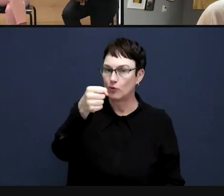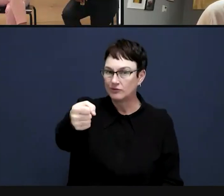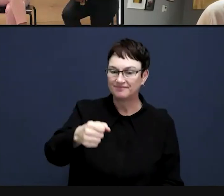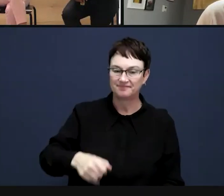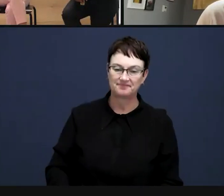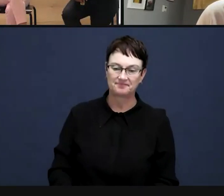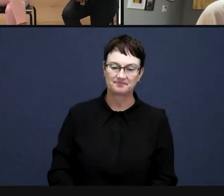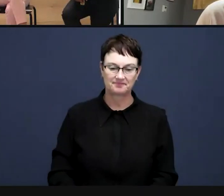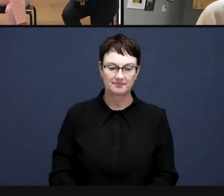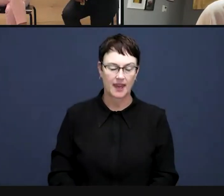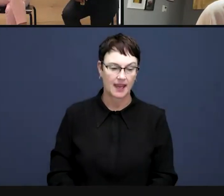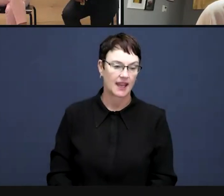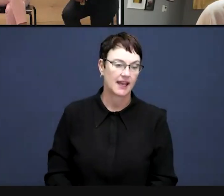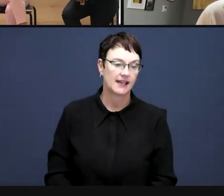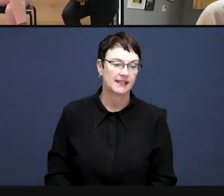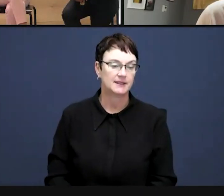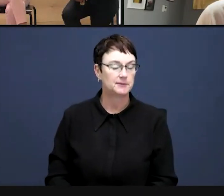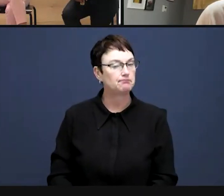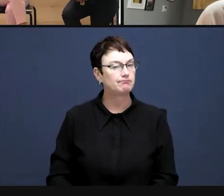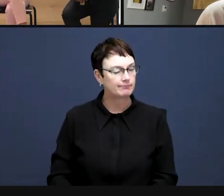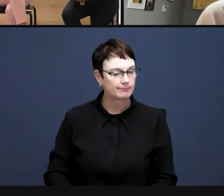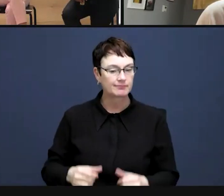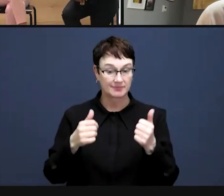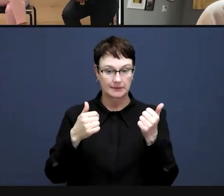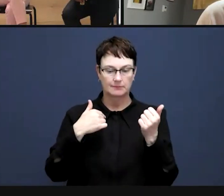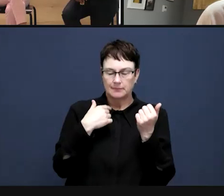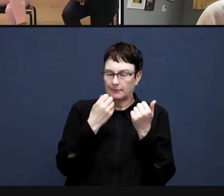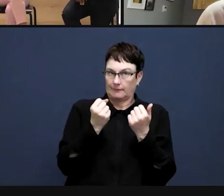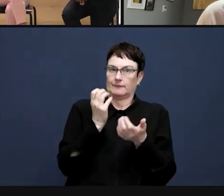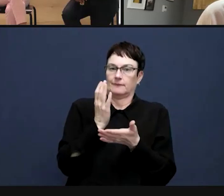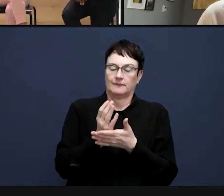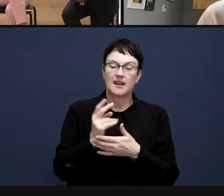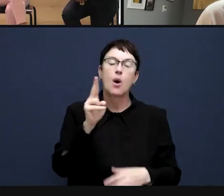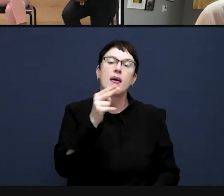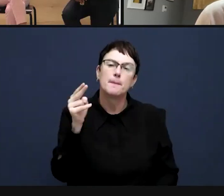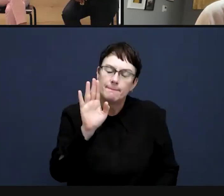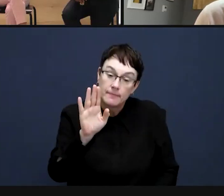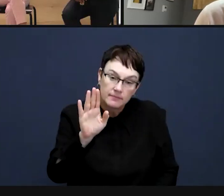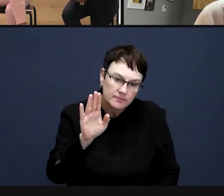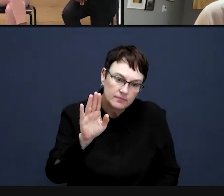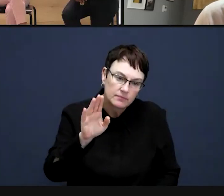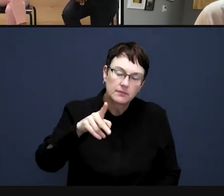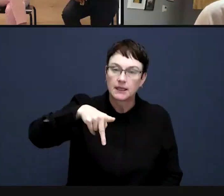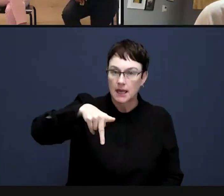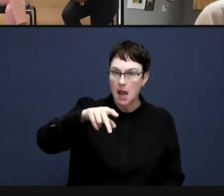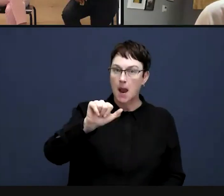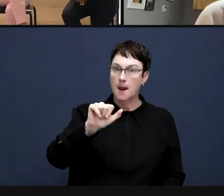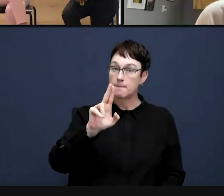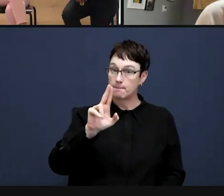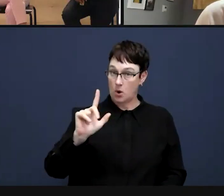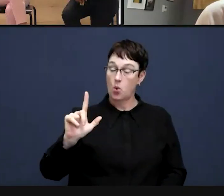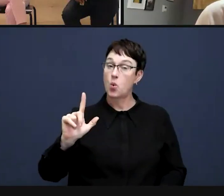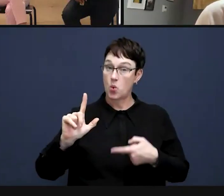Yeah. Thanks. I'm this time I have a question. Yes. Like, Can you Paul please from state the your app. name? Yes. Thank you. Yeah, I'm Paul from the apps. I